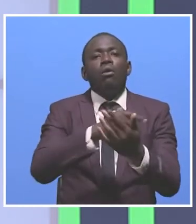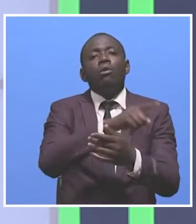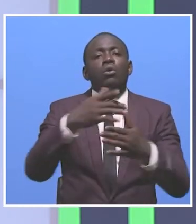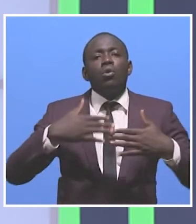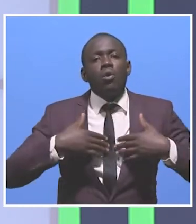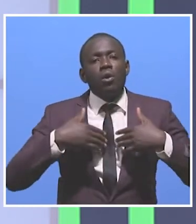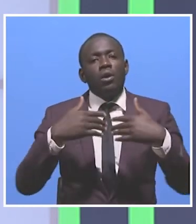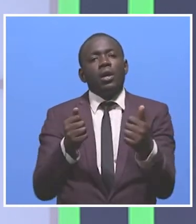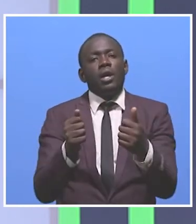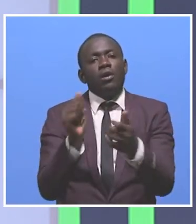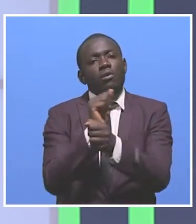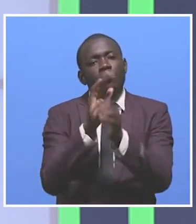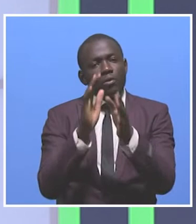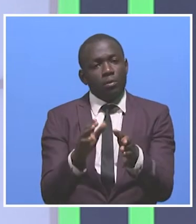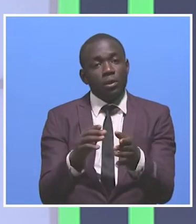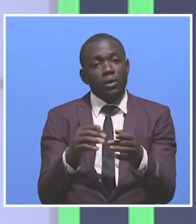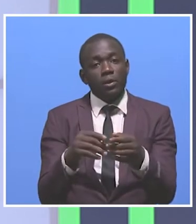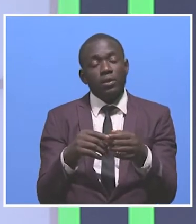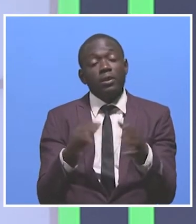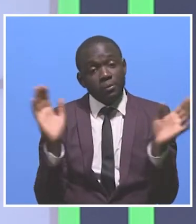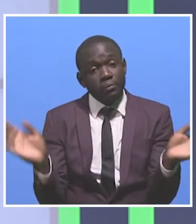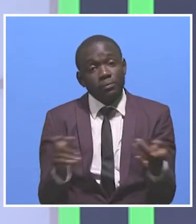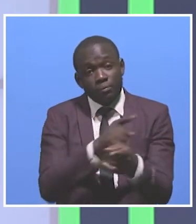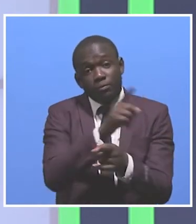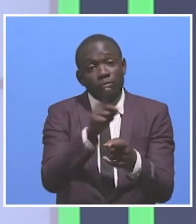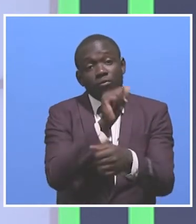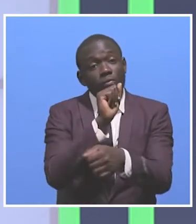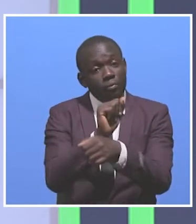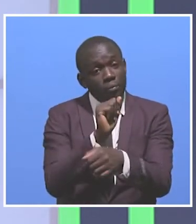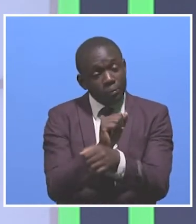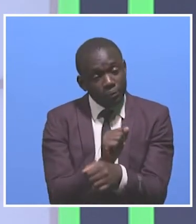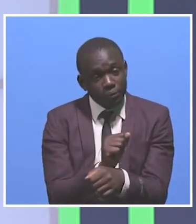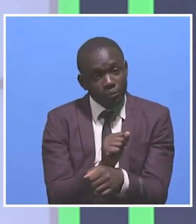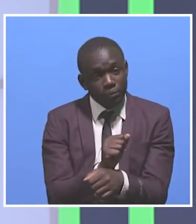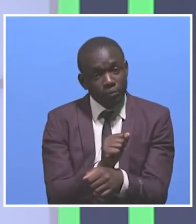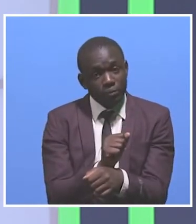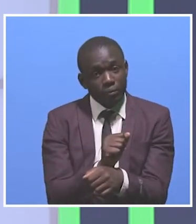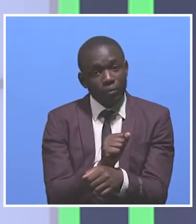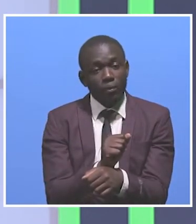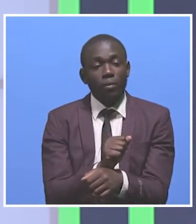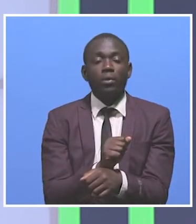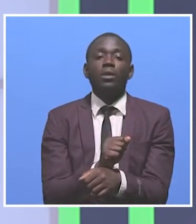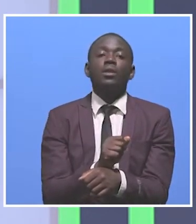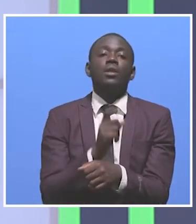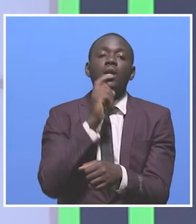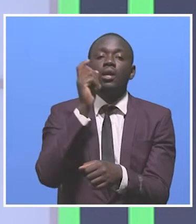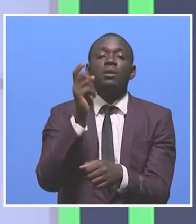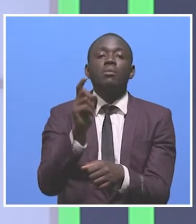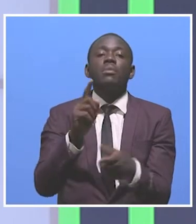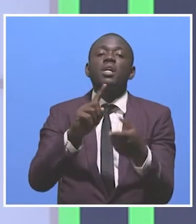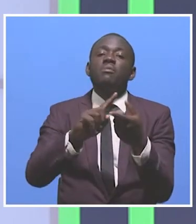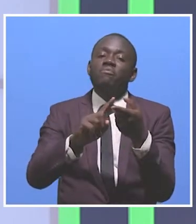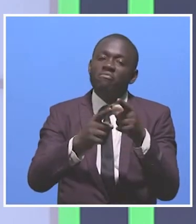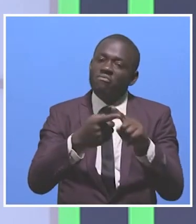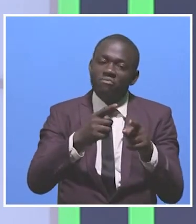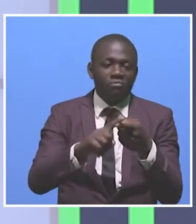healthy workers or healthcare providers that we should be as friendly as we